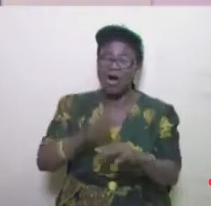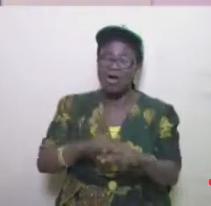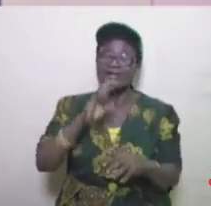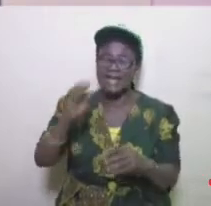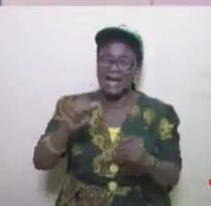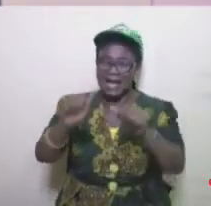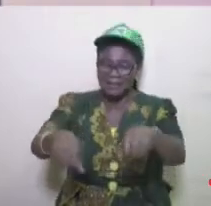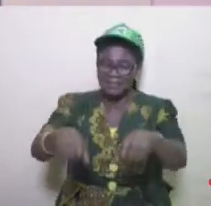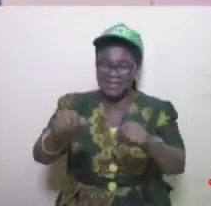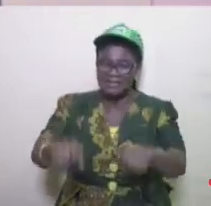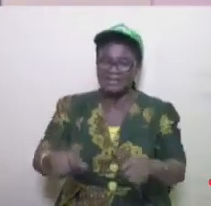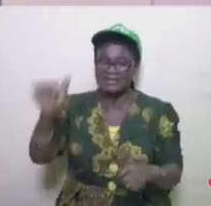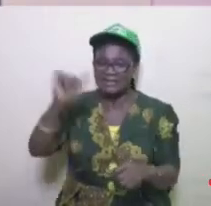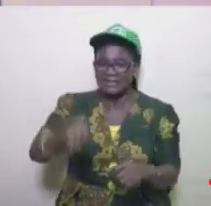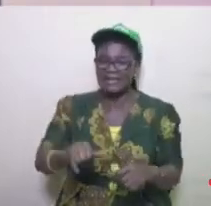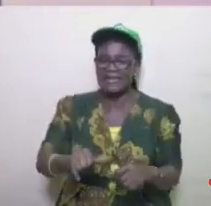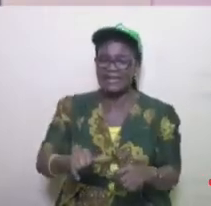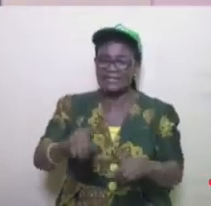depend on their